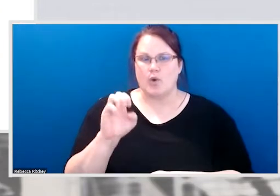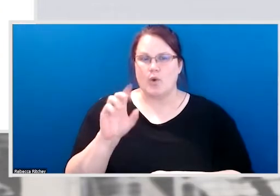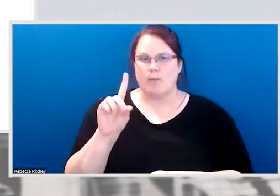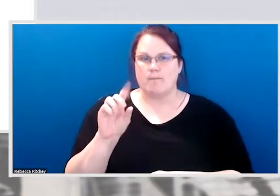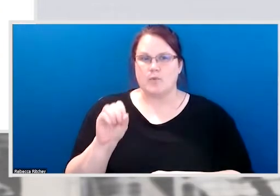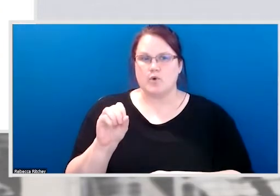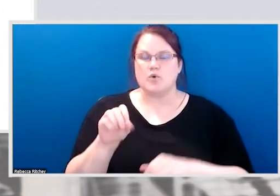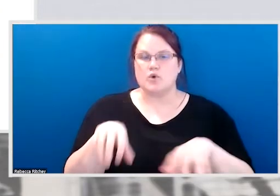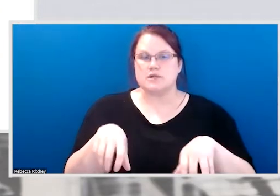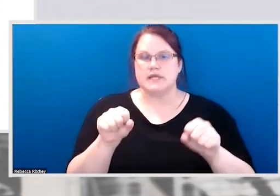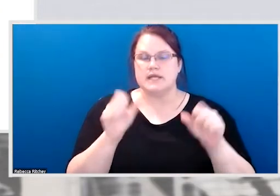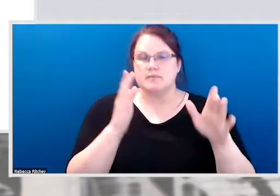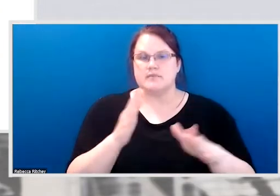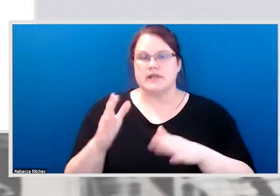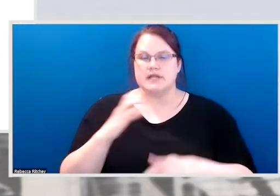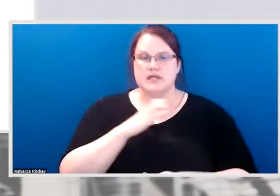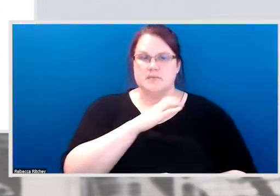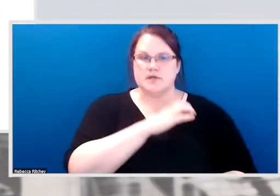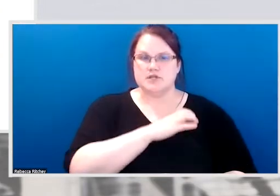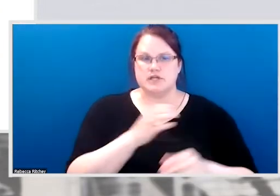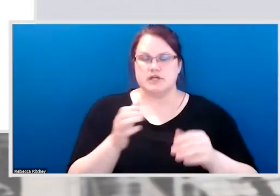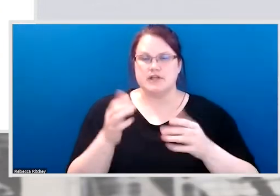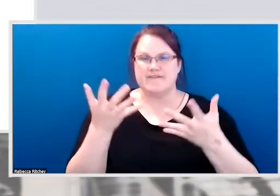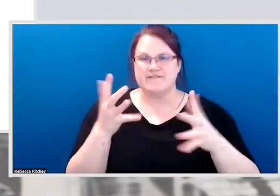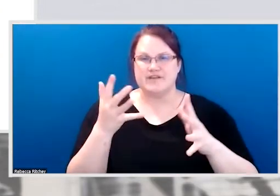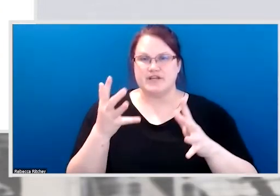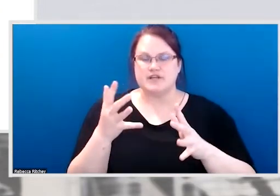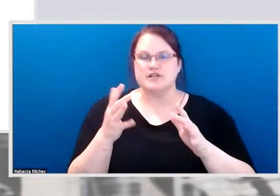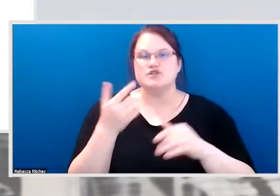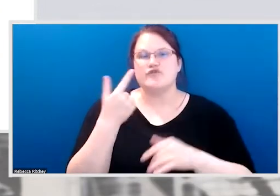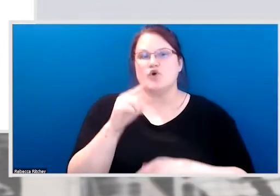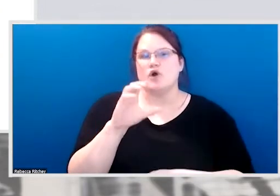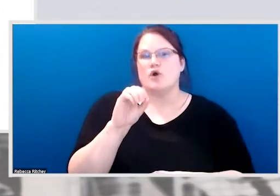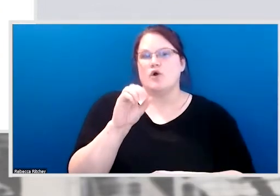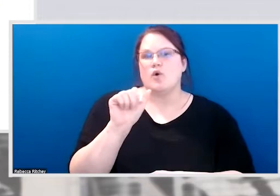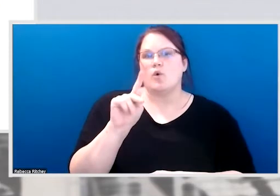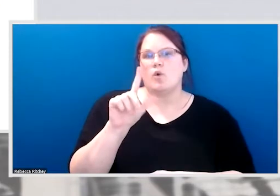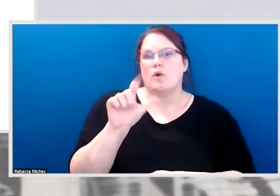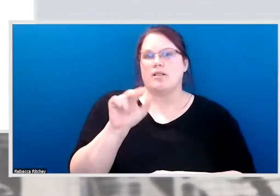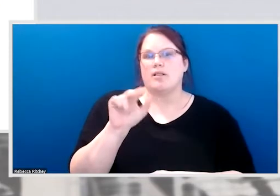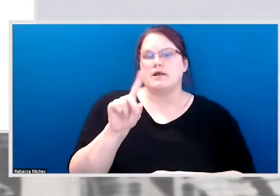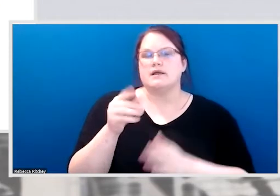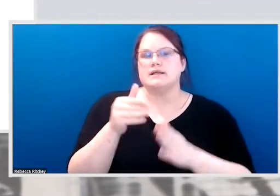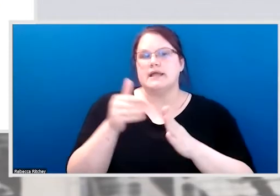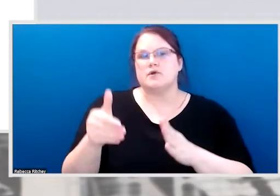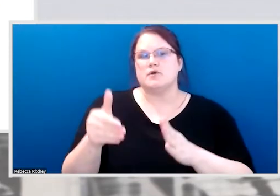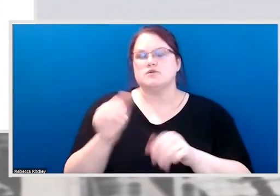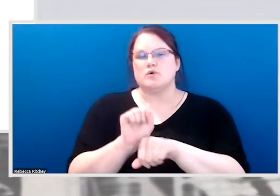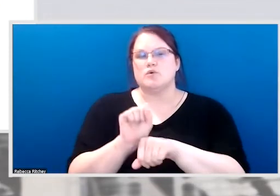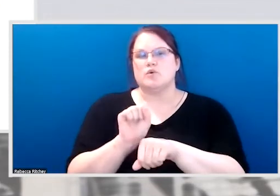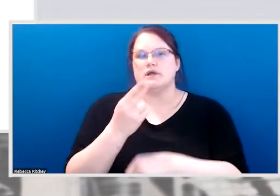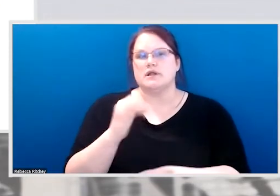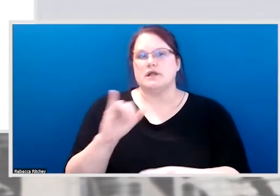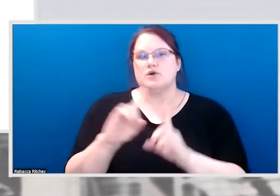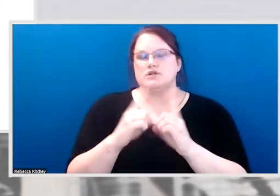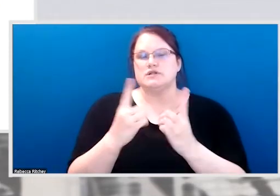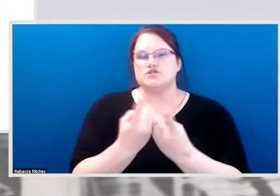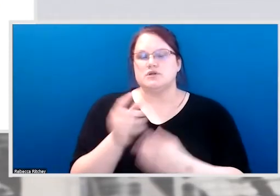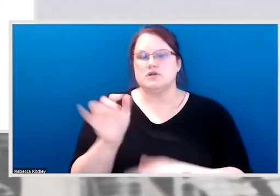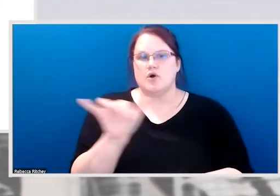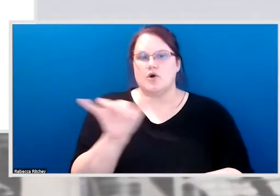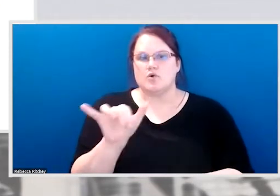Planning Commission a completed plan for the Oakland neighborhoods, and are presently working in the Hill District as well. And these neighborhood plans are